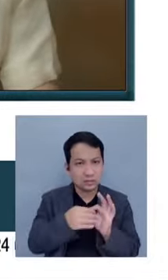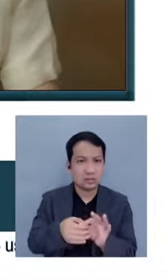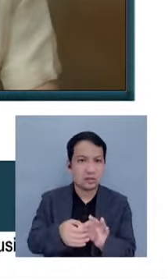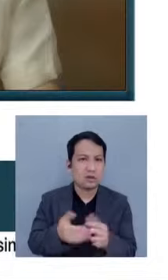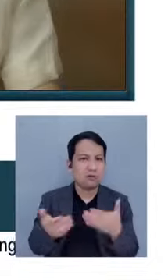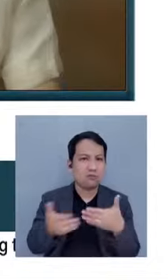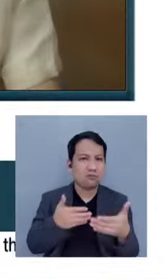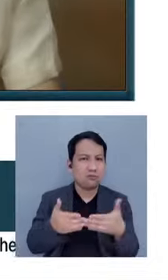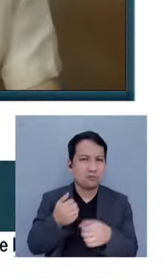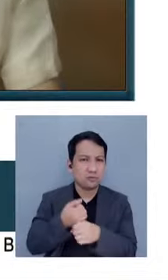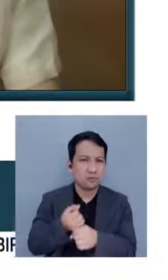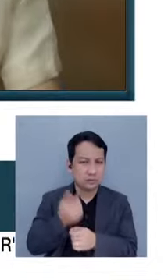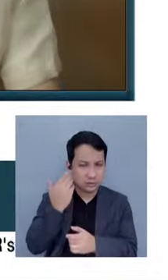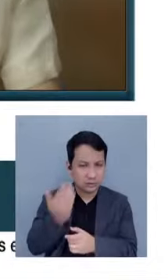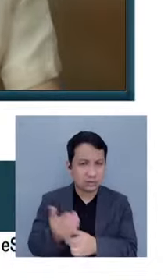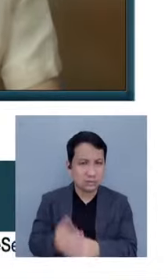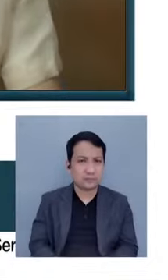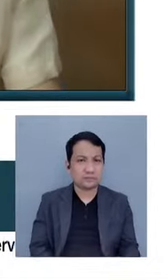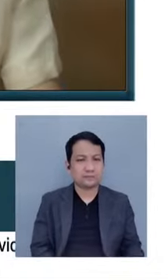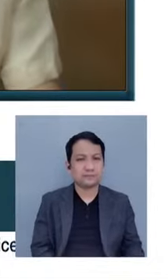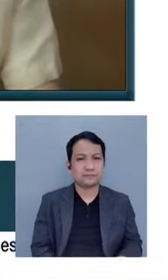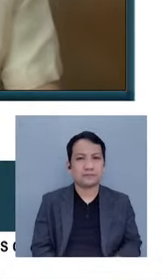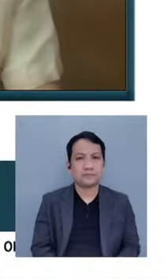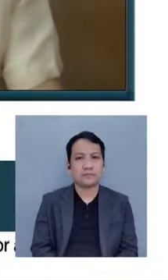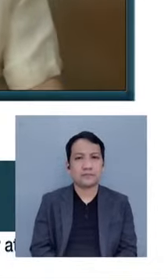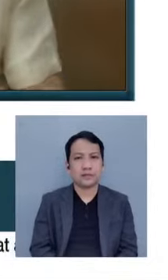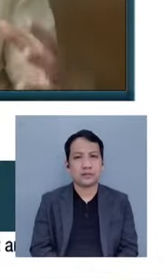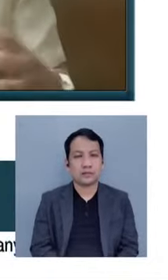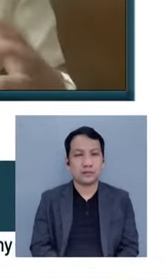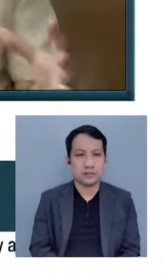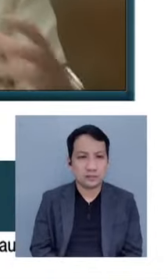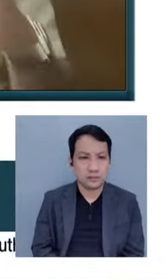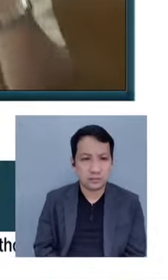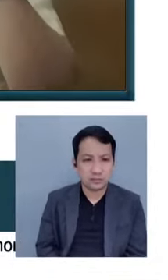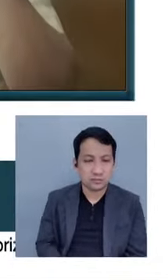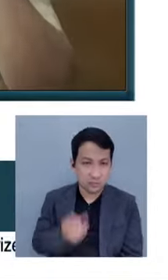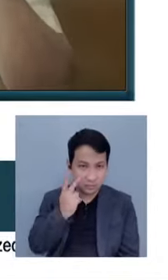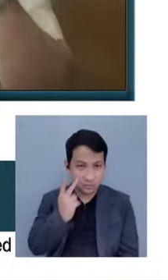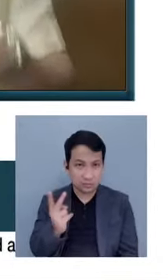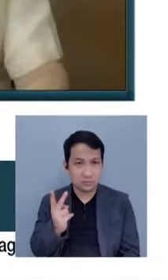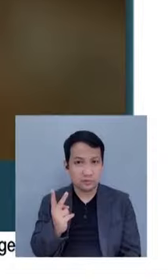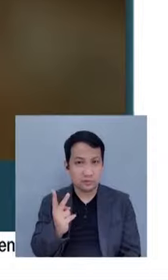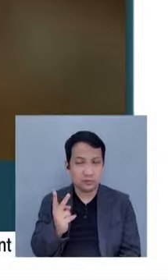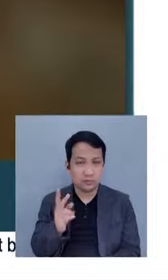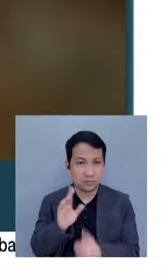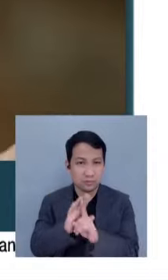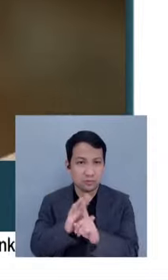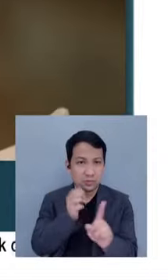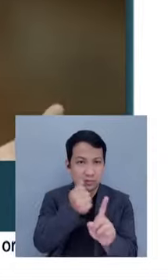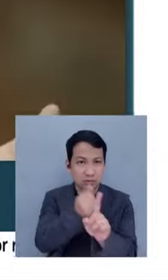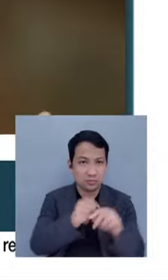you say so? Go ahead. Yes. If you look at the trends, usually the attacks increase